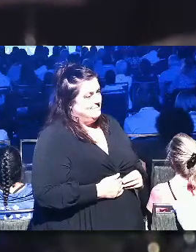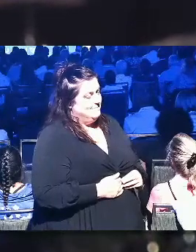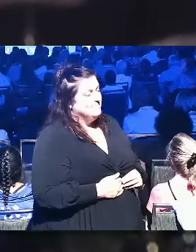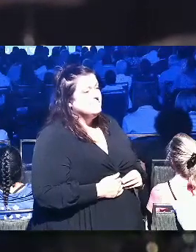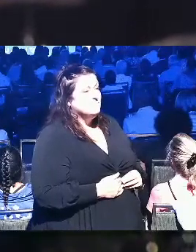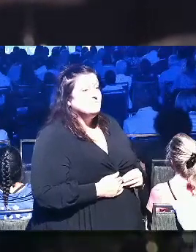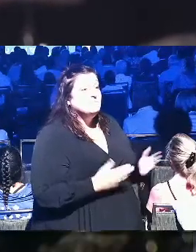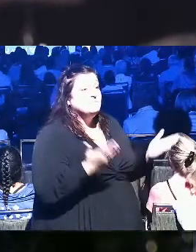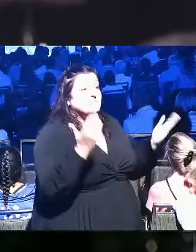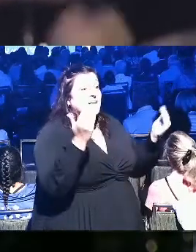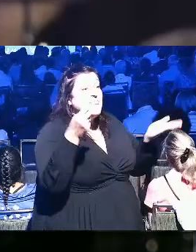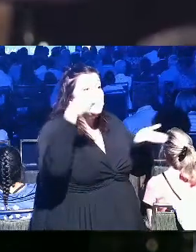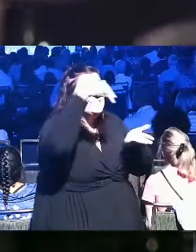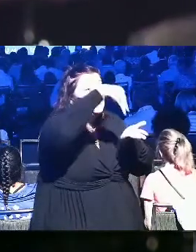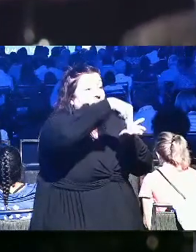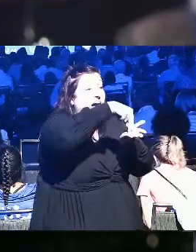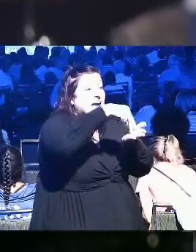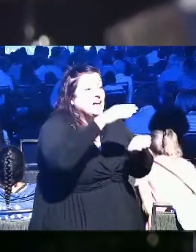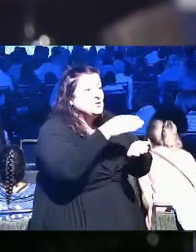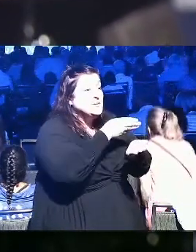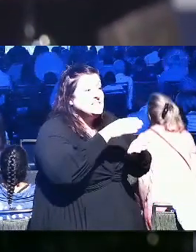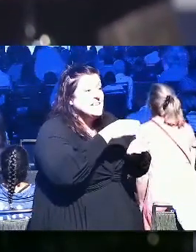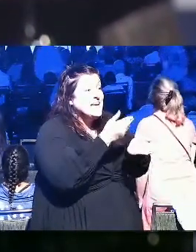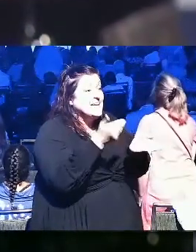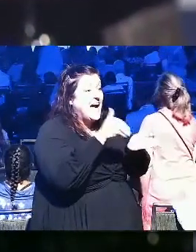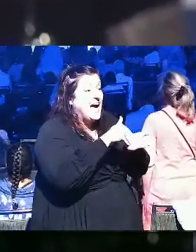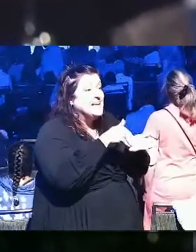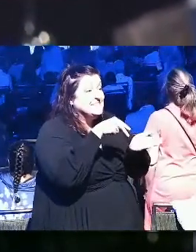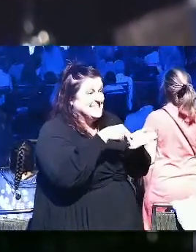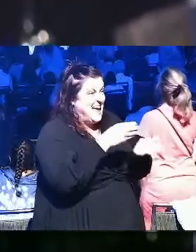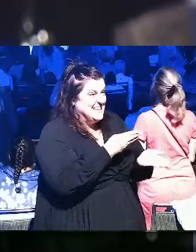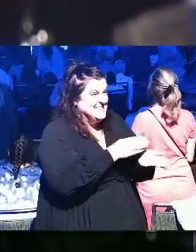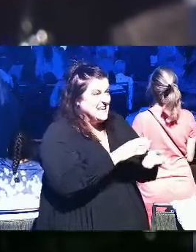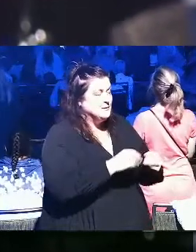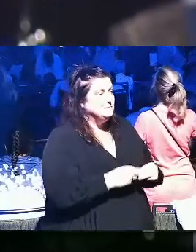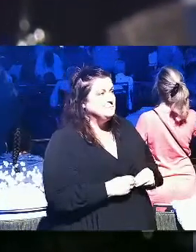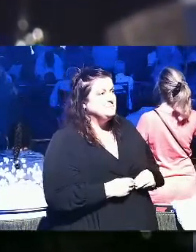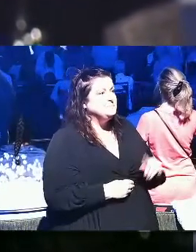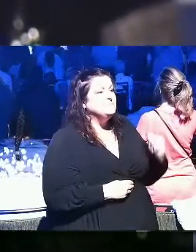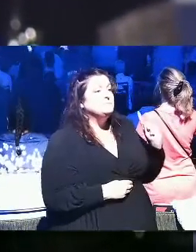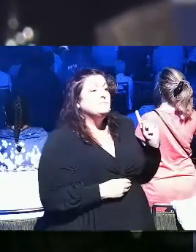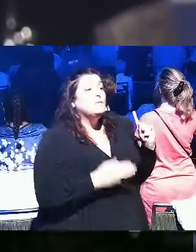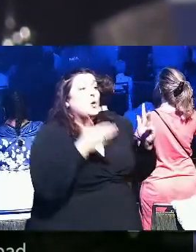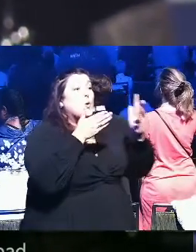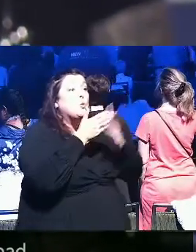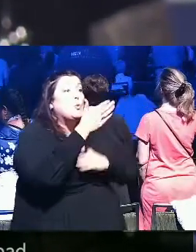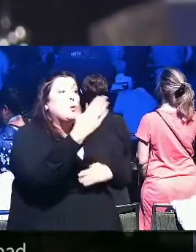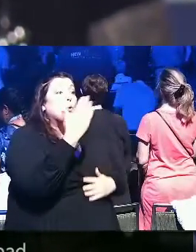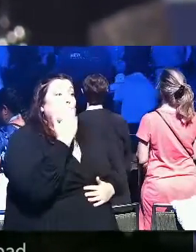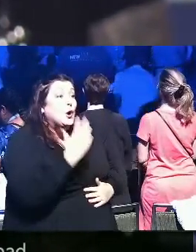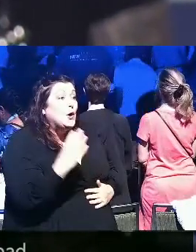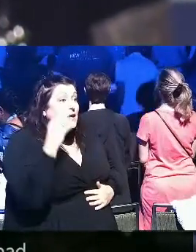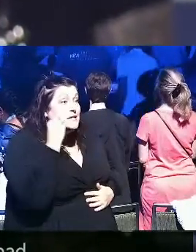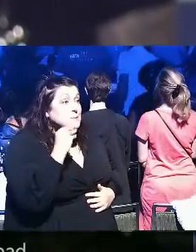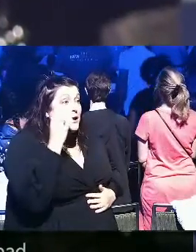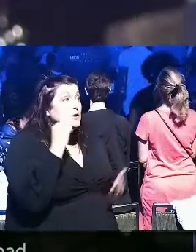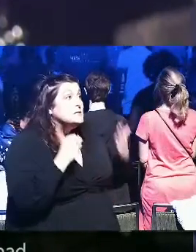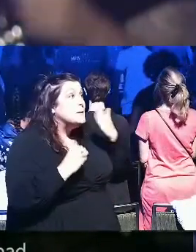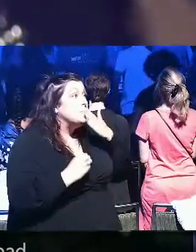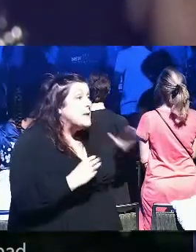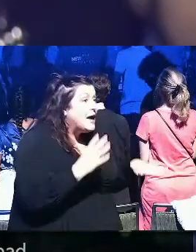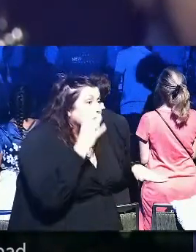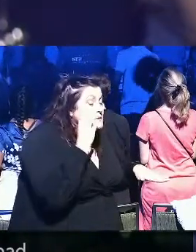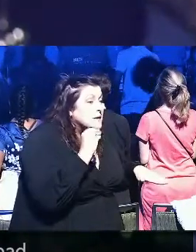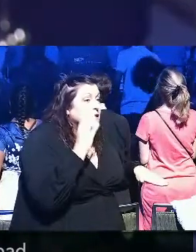Let's stand together as we sing this song. In good times, in bad times, it is well with my soul. That second verse